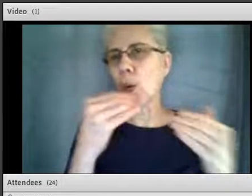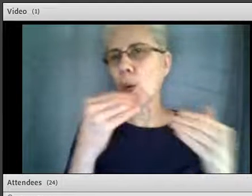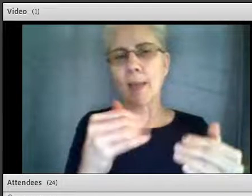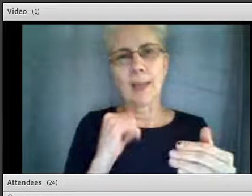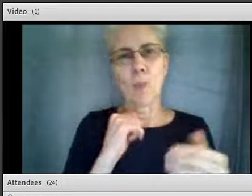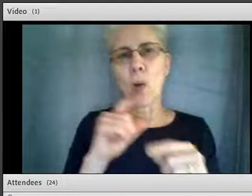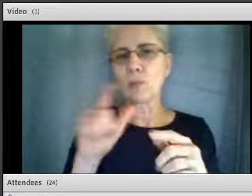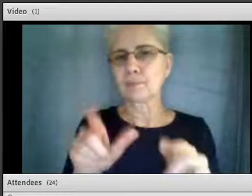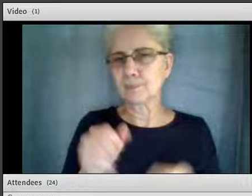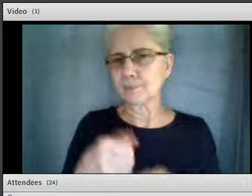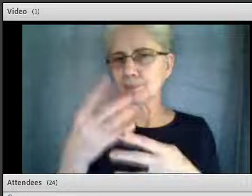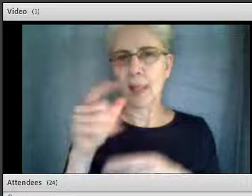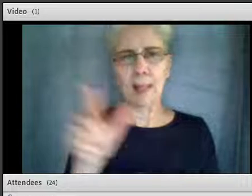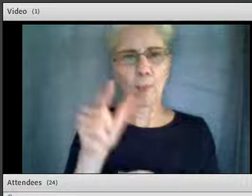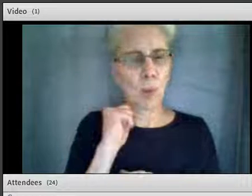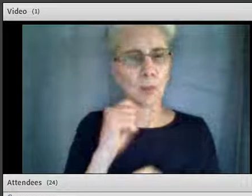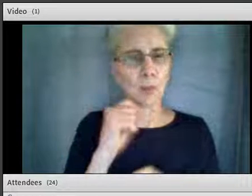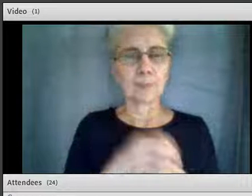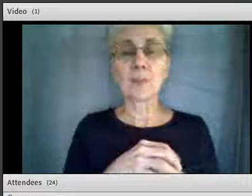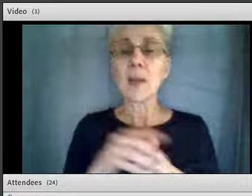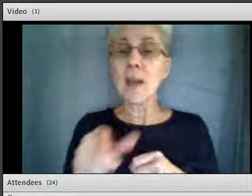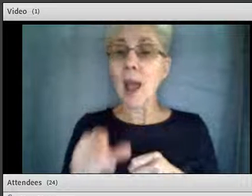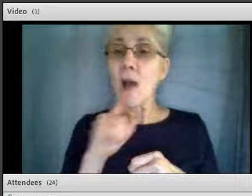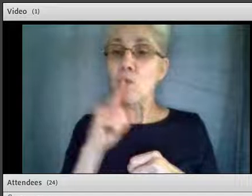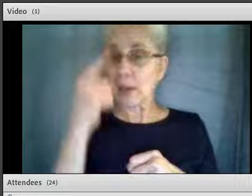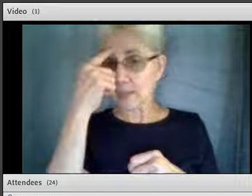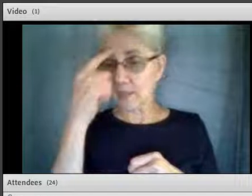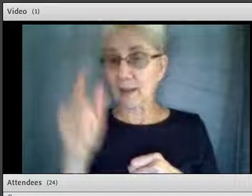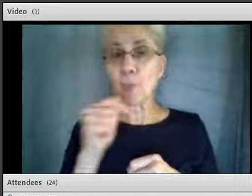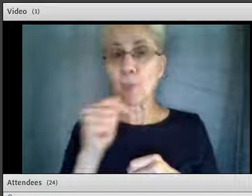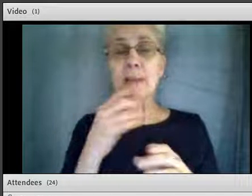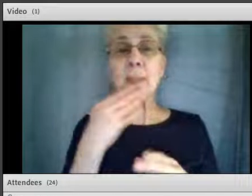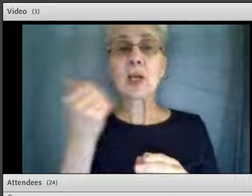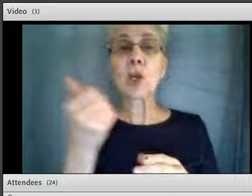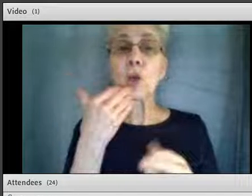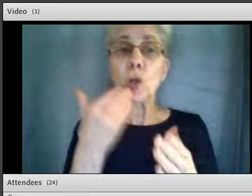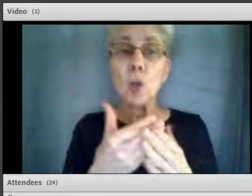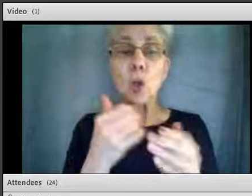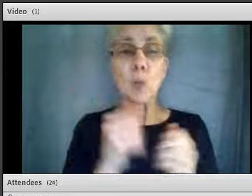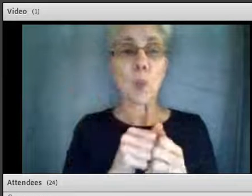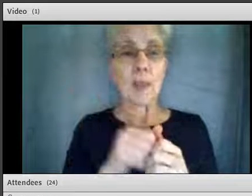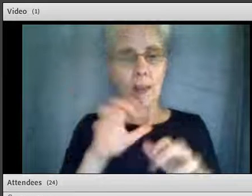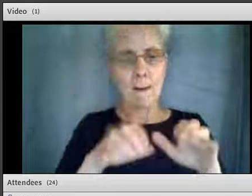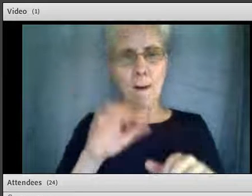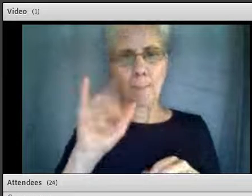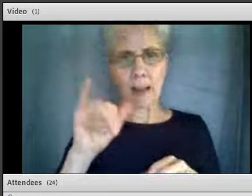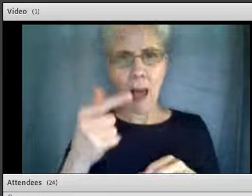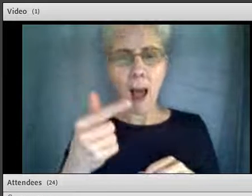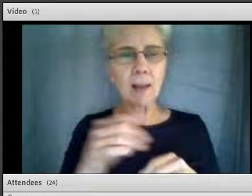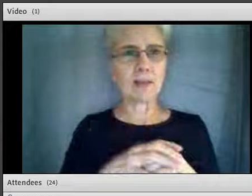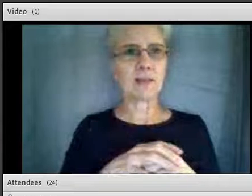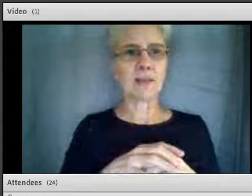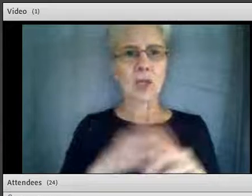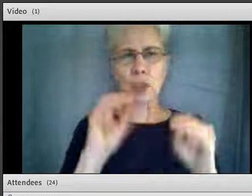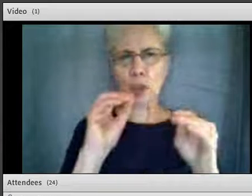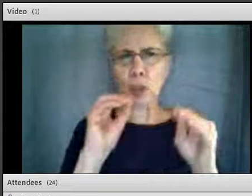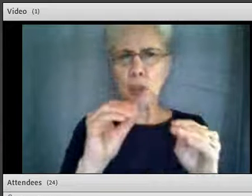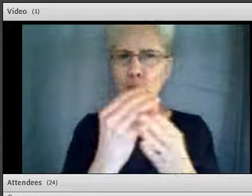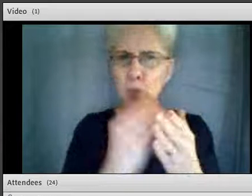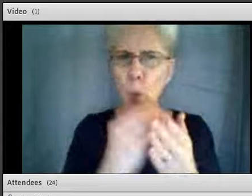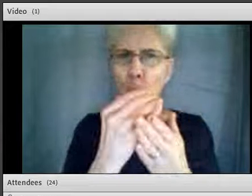I really think libraries can do really good with blogging, with tutorials and things like that to kind of help people get into this